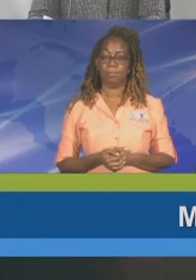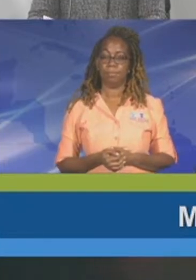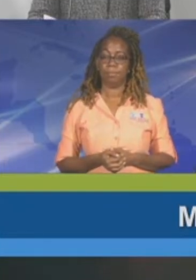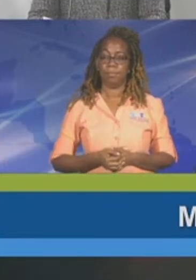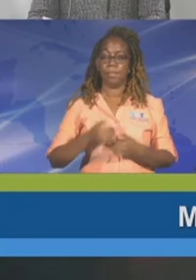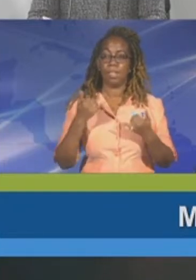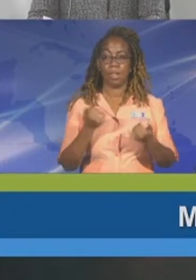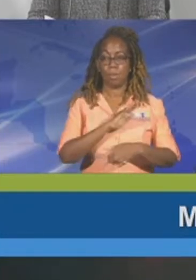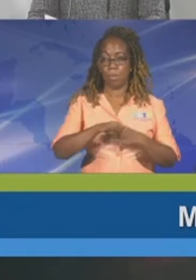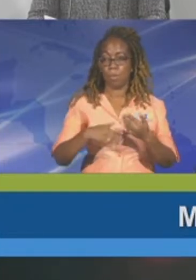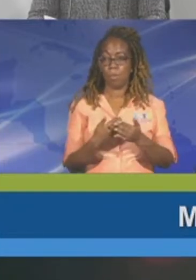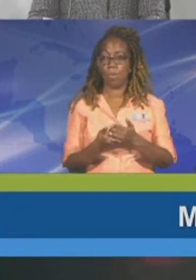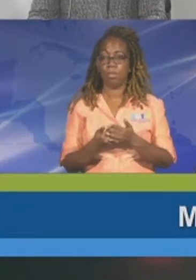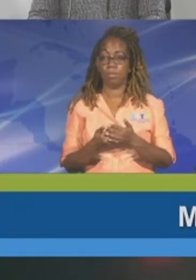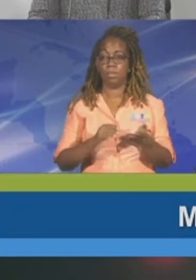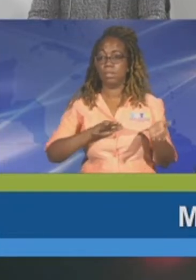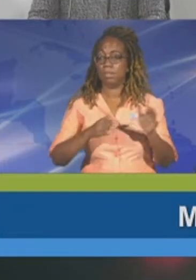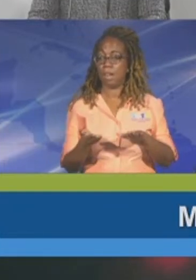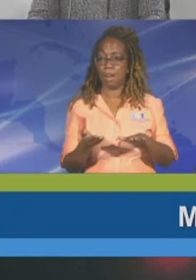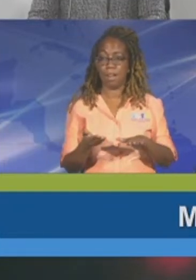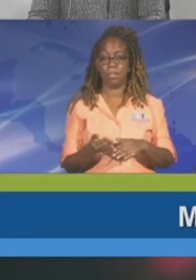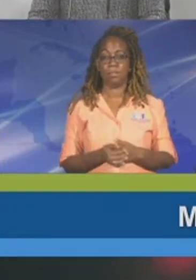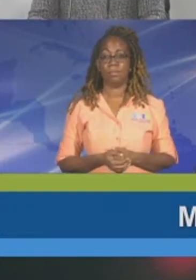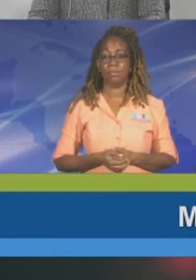the total number of deaths to date to